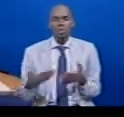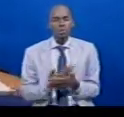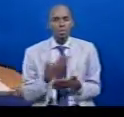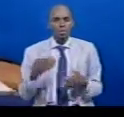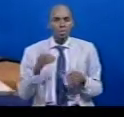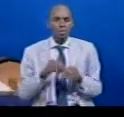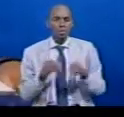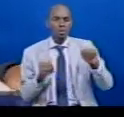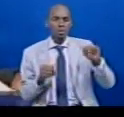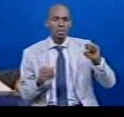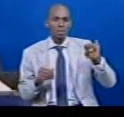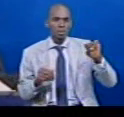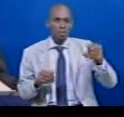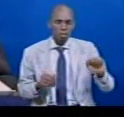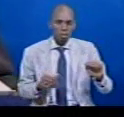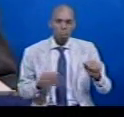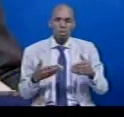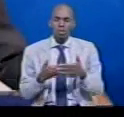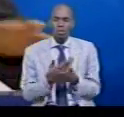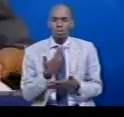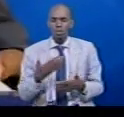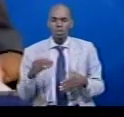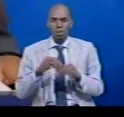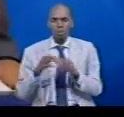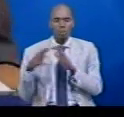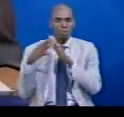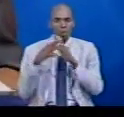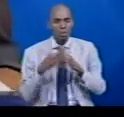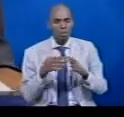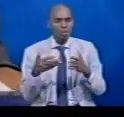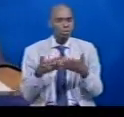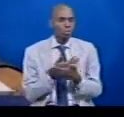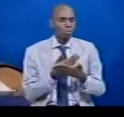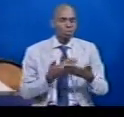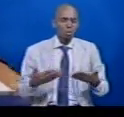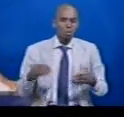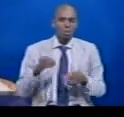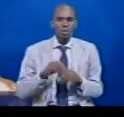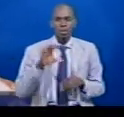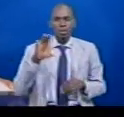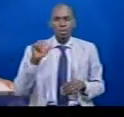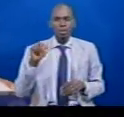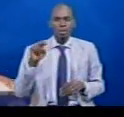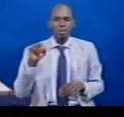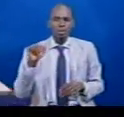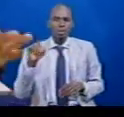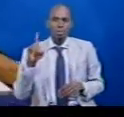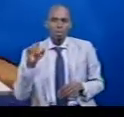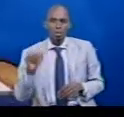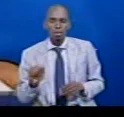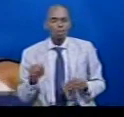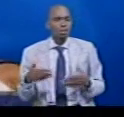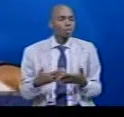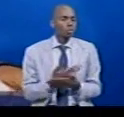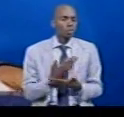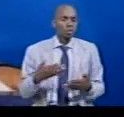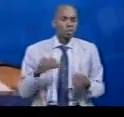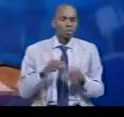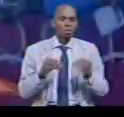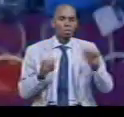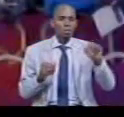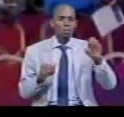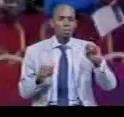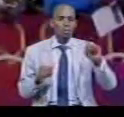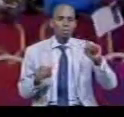in America. Do a new thing in Canada. Do a new thing in Austria. Do a new thing in India. Do a new thing